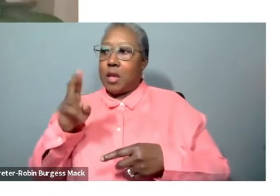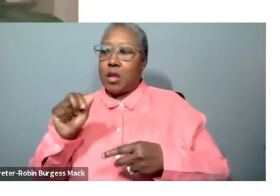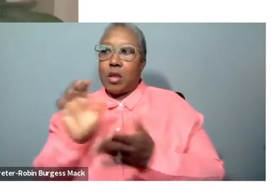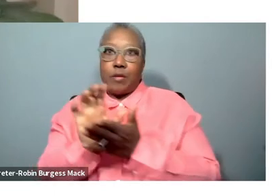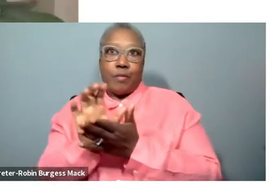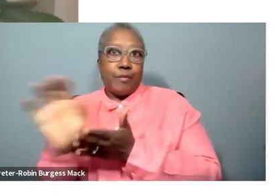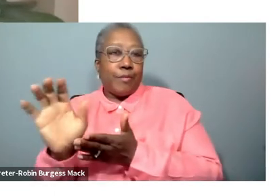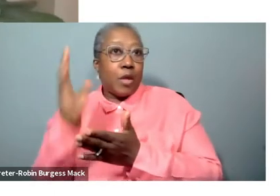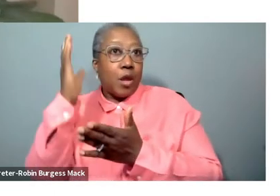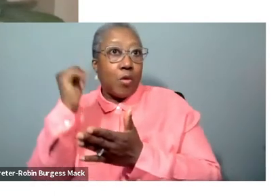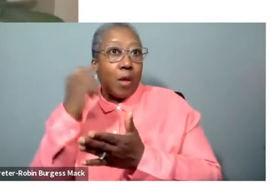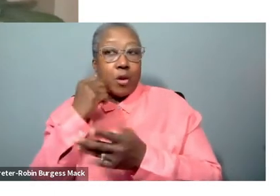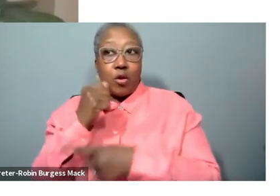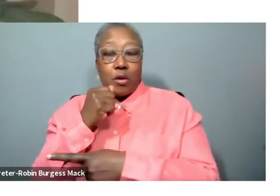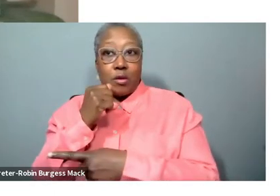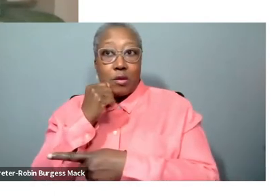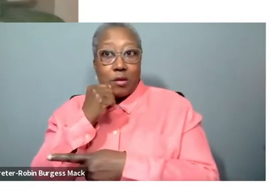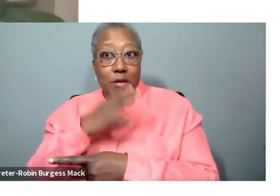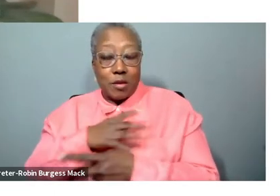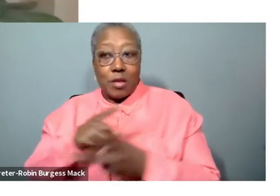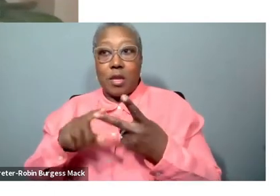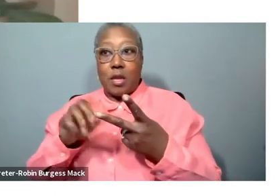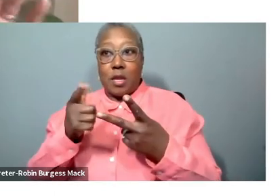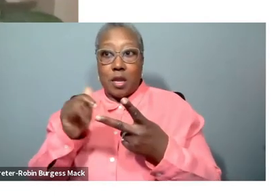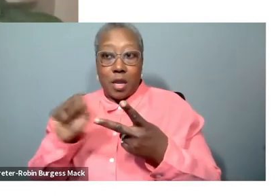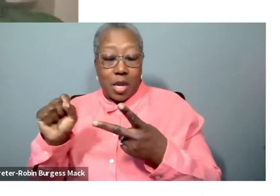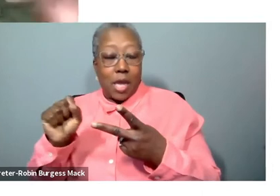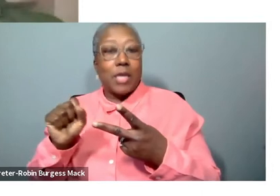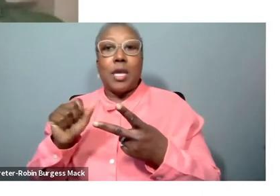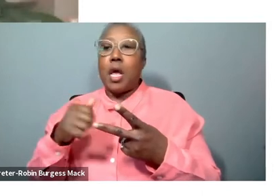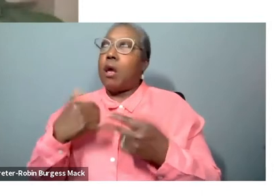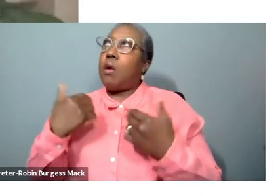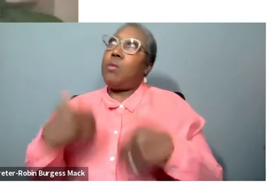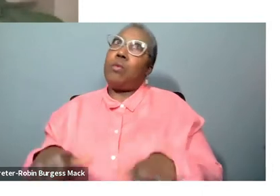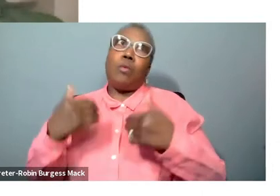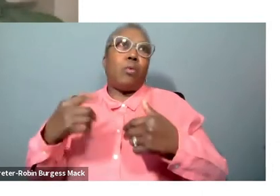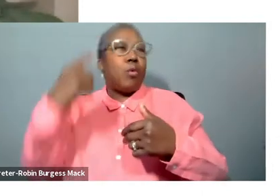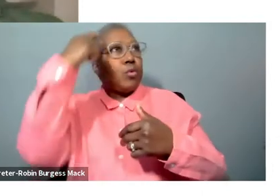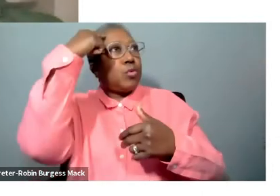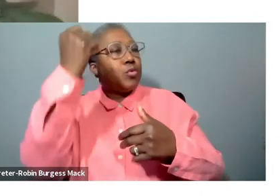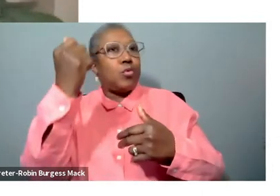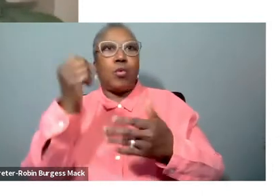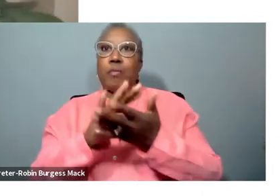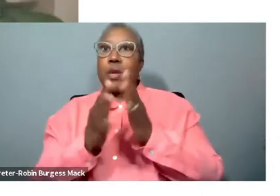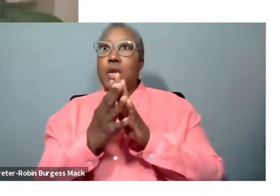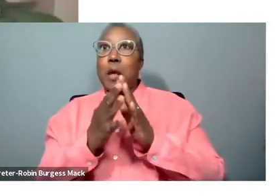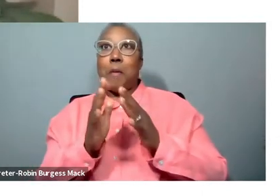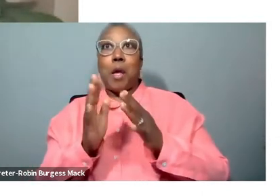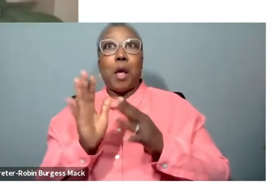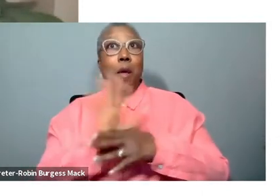marginalized because of her gender and her class. And she holds a huge dream to be a movie